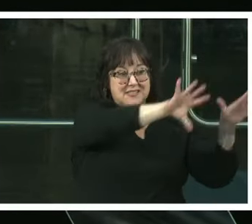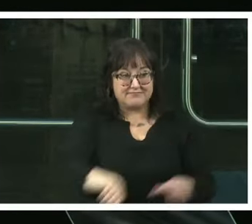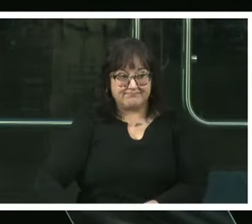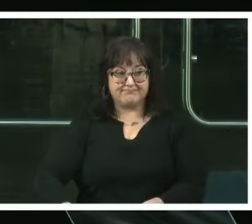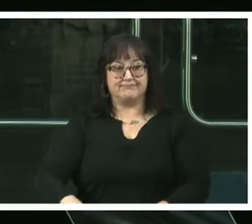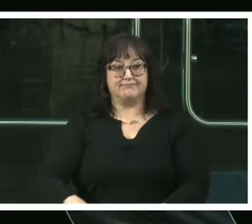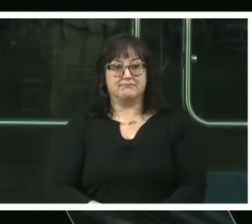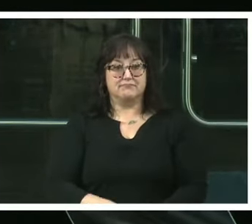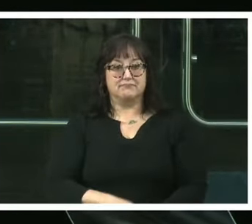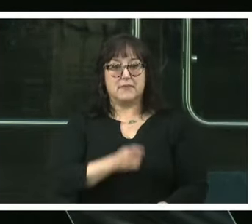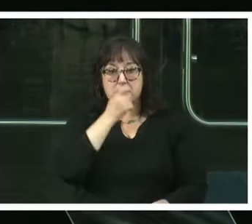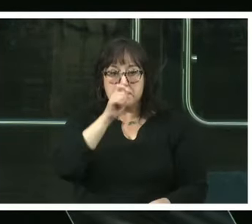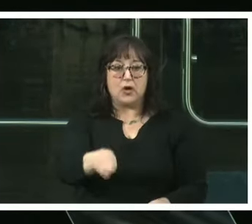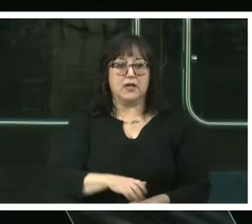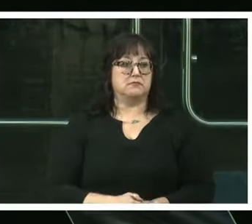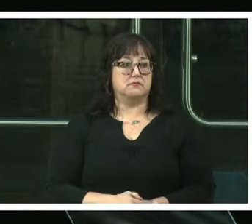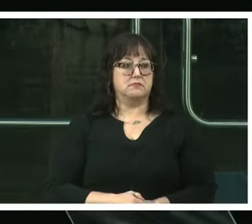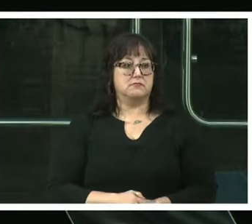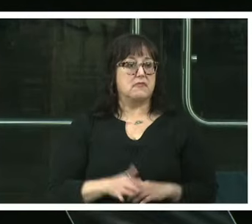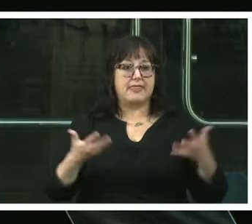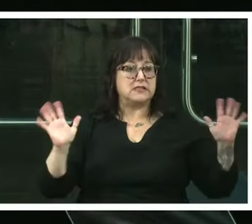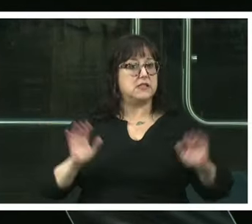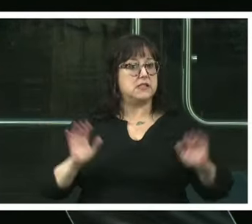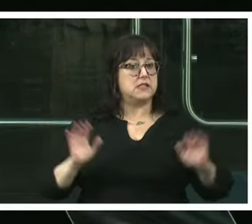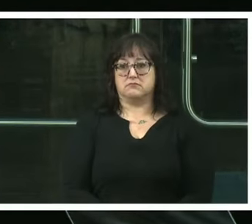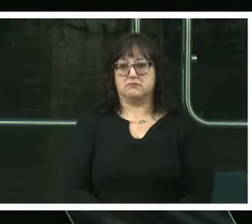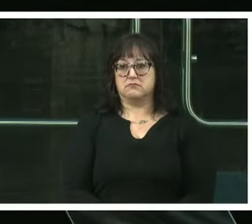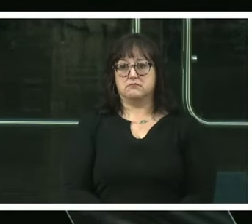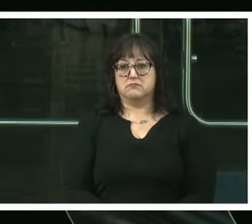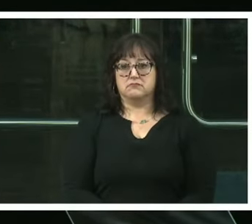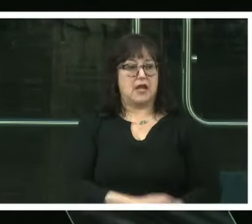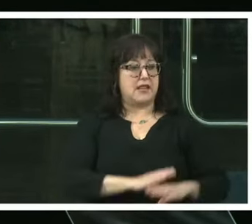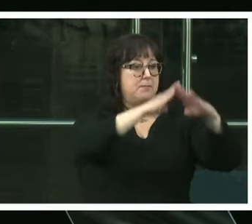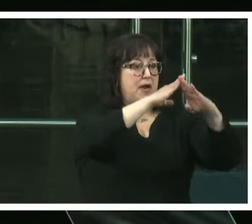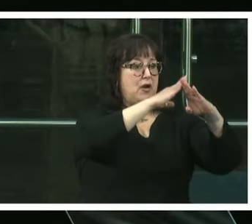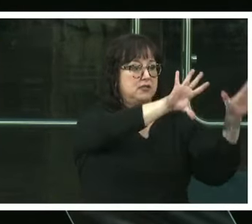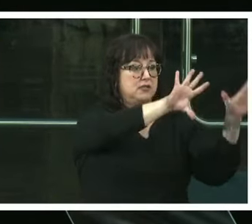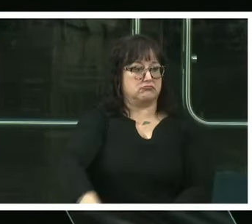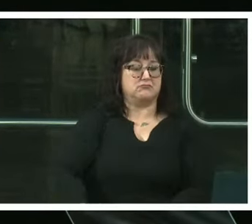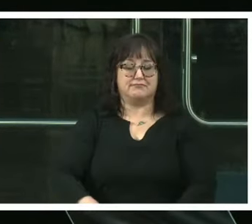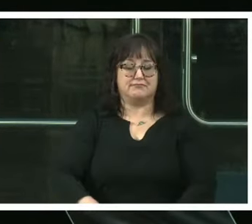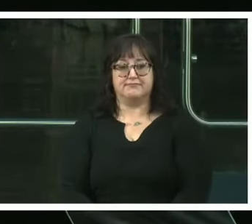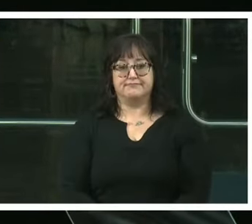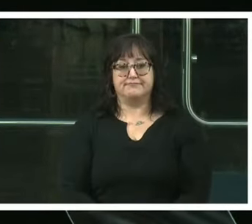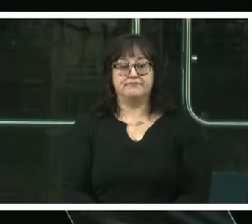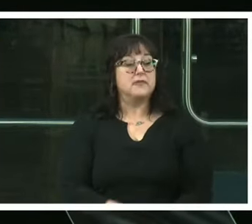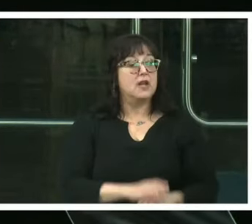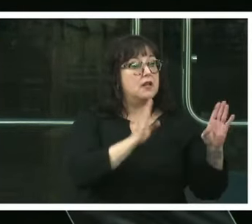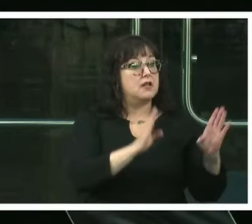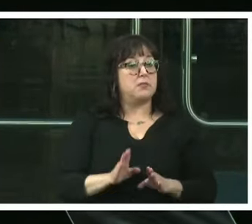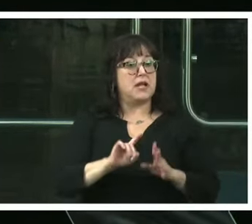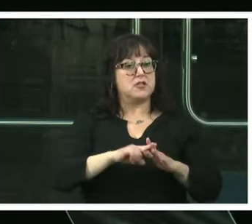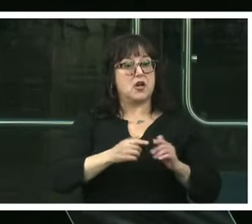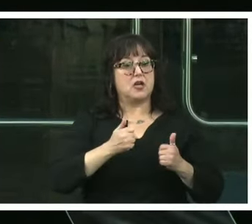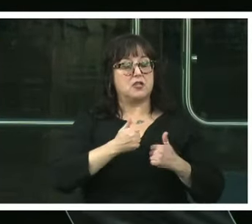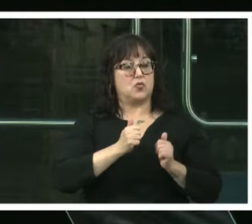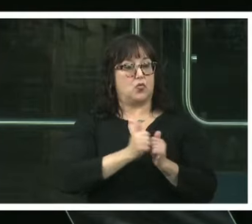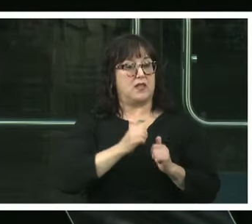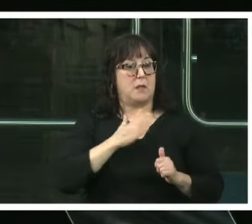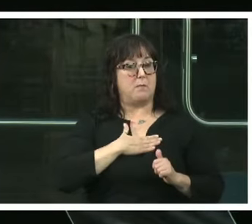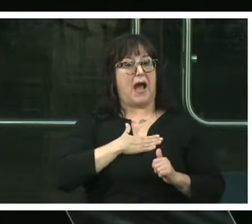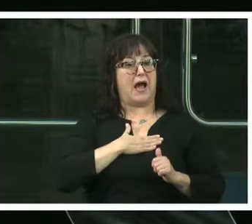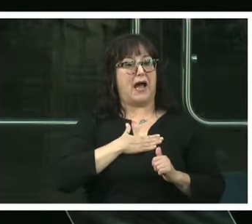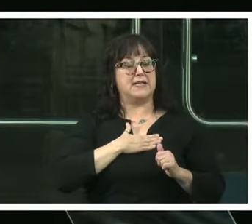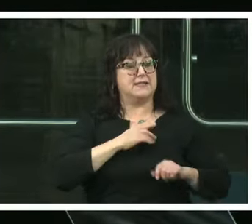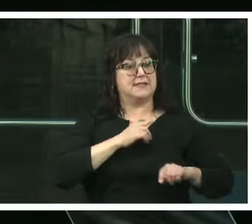That's it. The plan starts with my executive directive